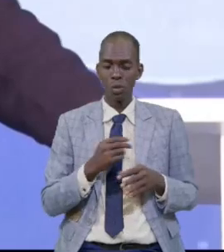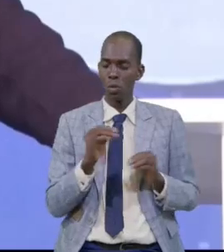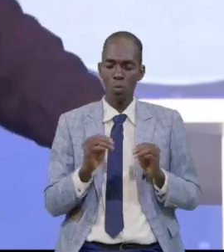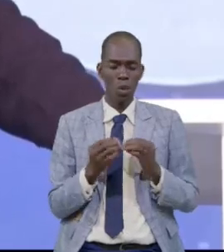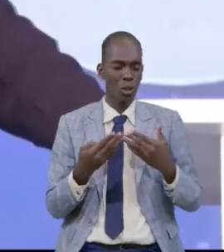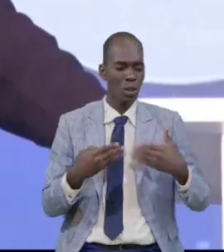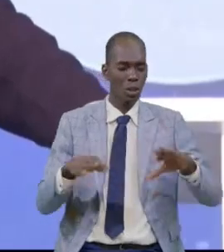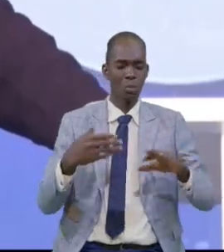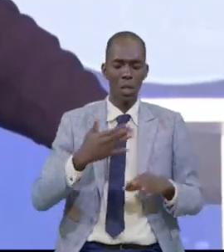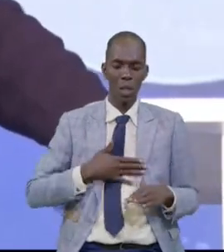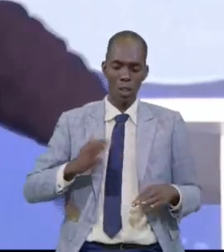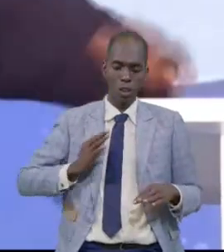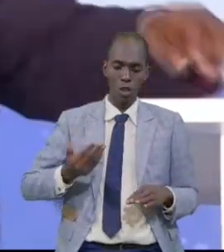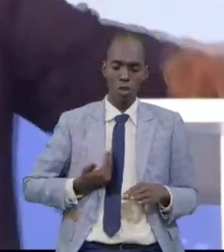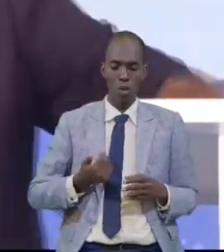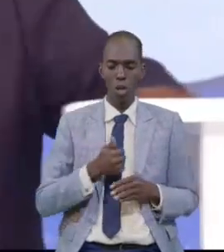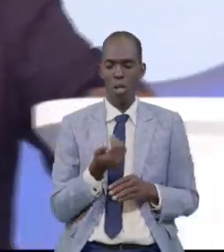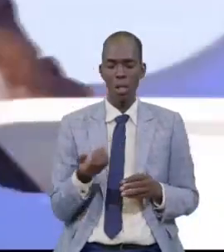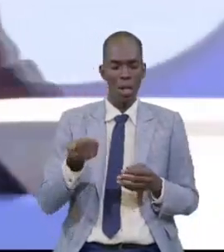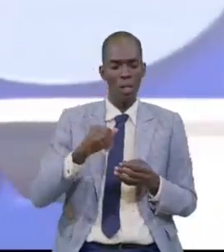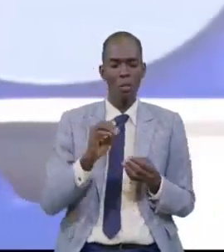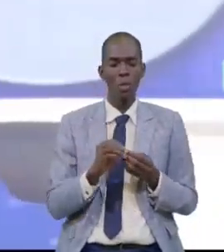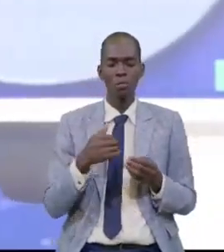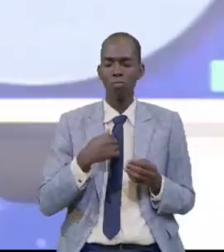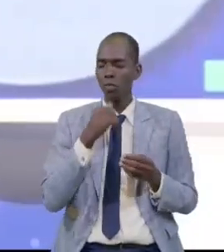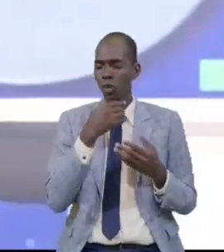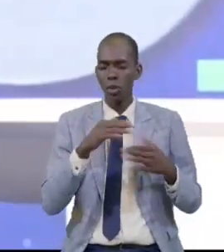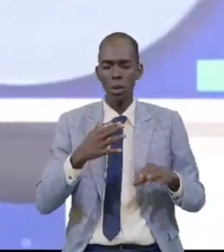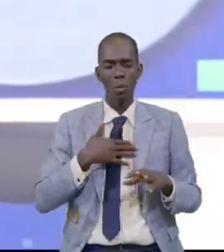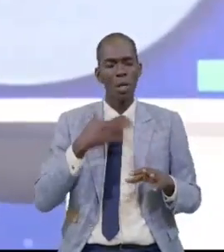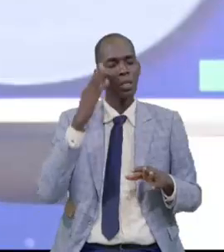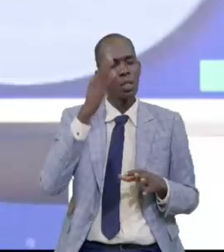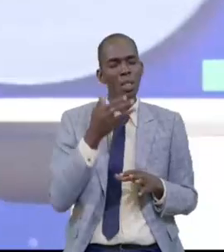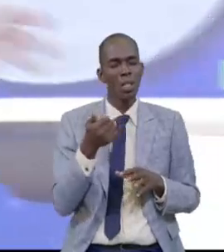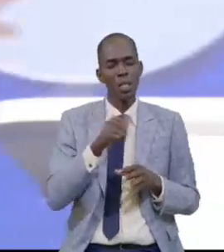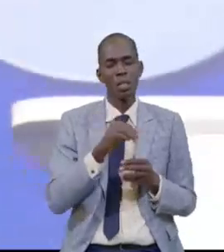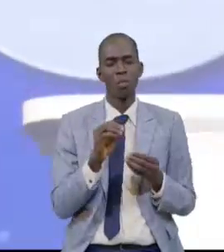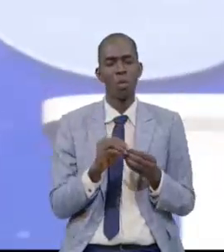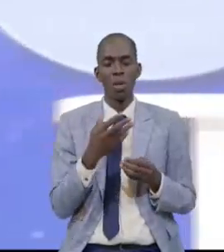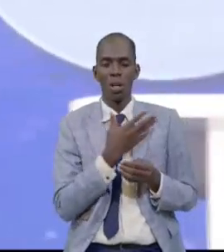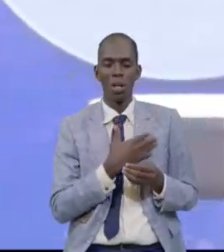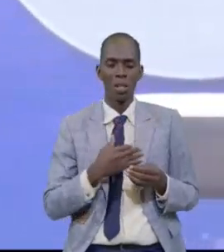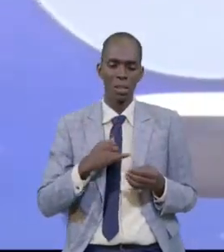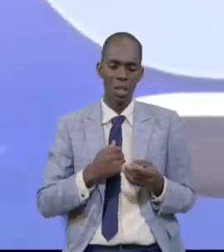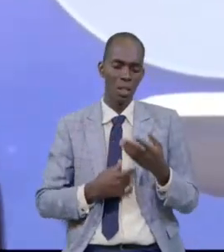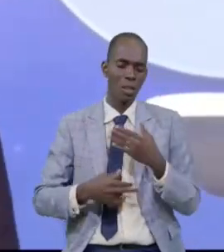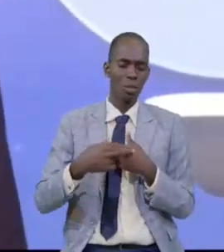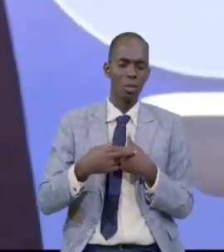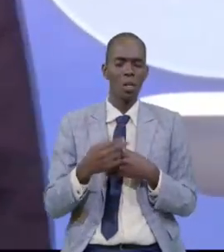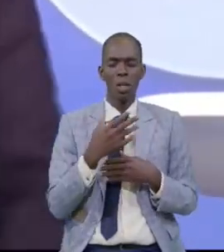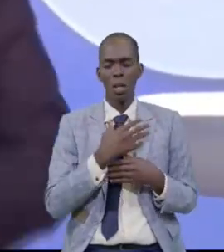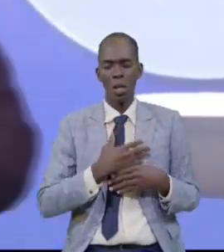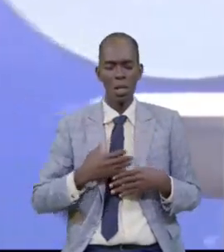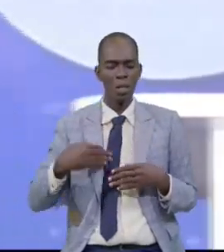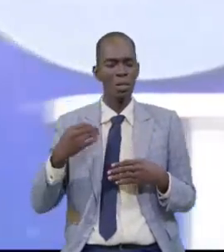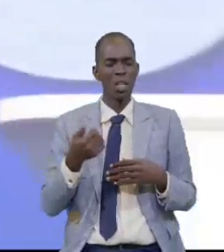my destiny anymore. I come, and I come to Christ. And whosoever shall call